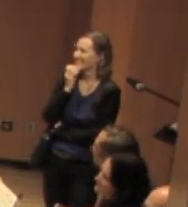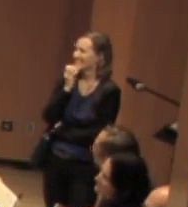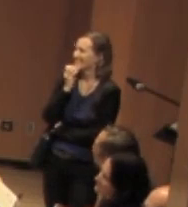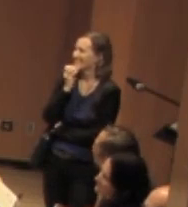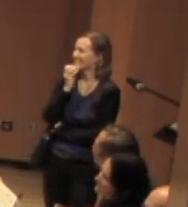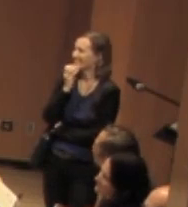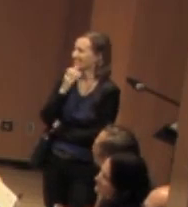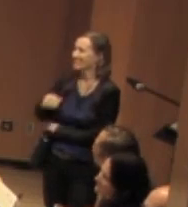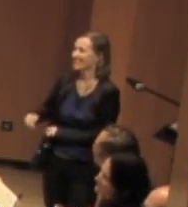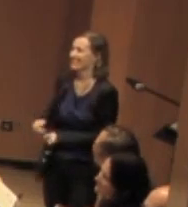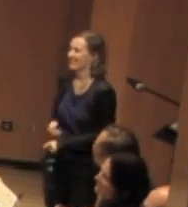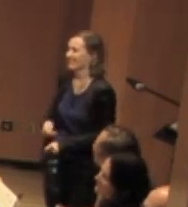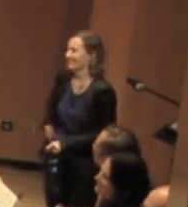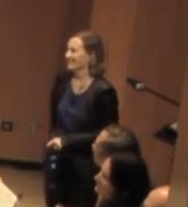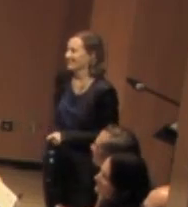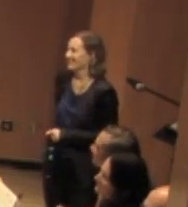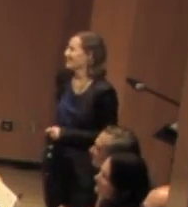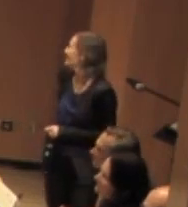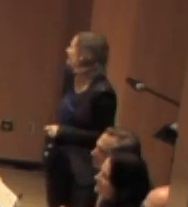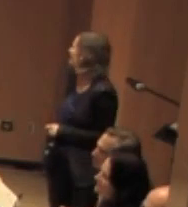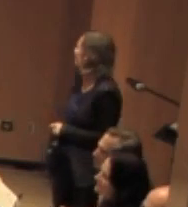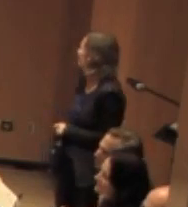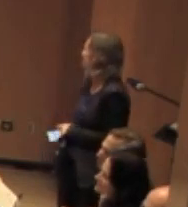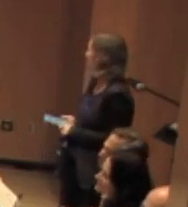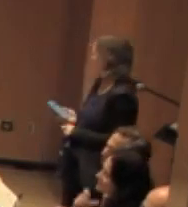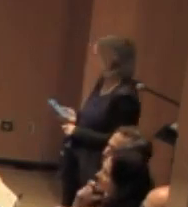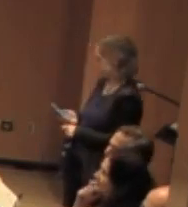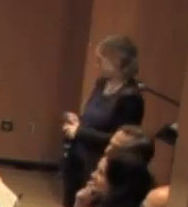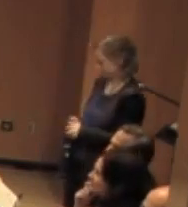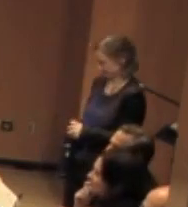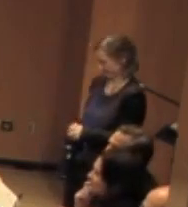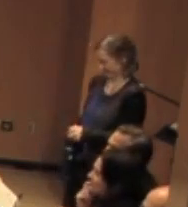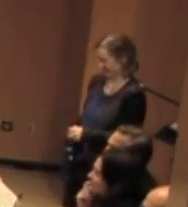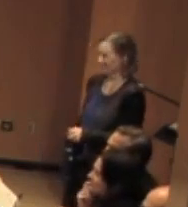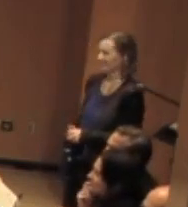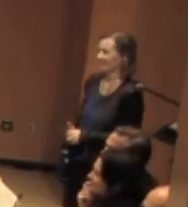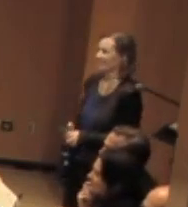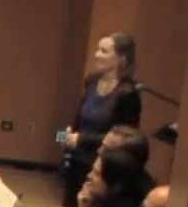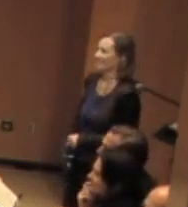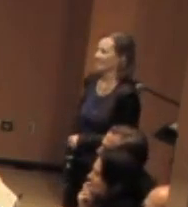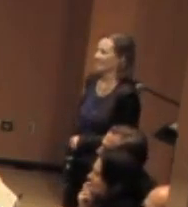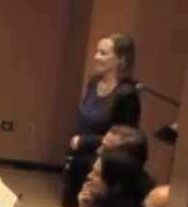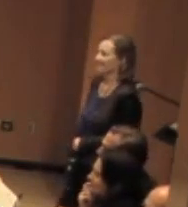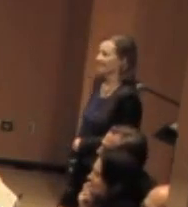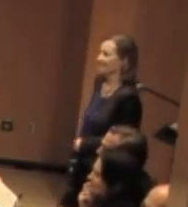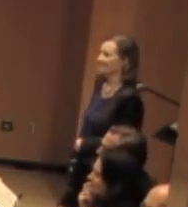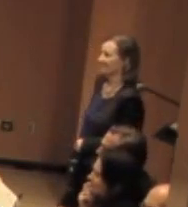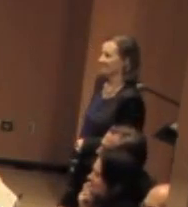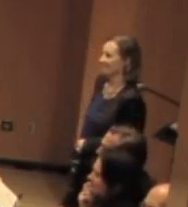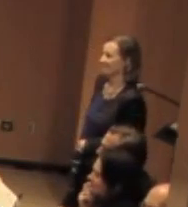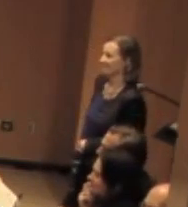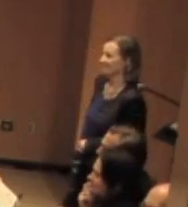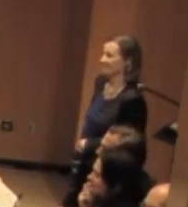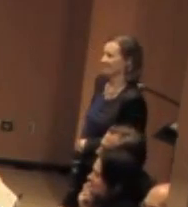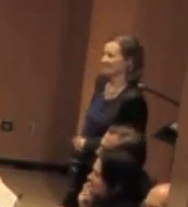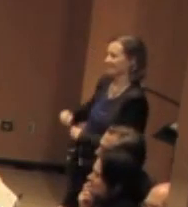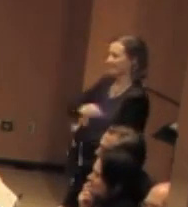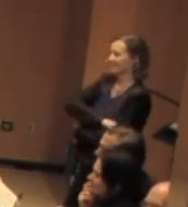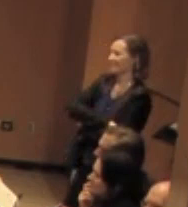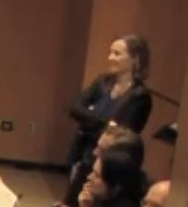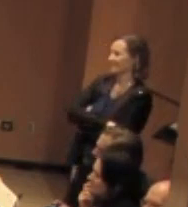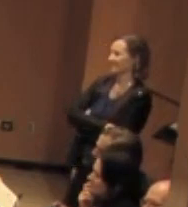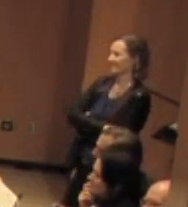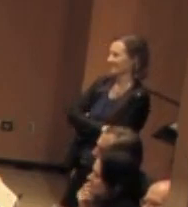agree oh yeah I don't know I was just going to say um um it's interesting because if I think about 20 years ago I'd had a